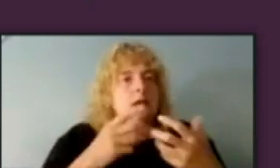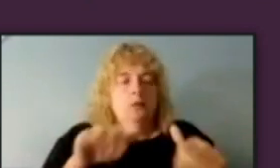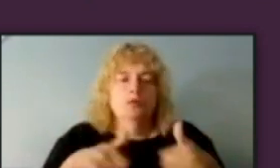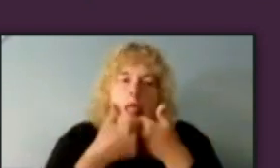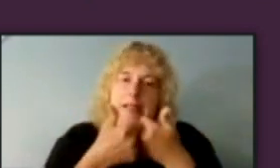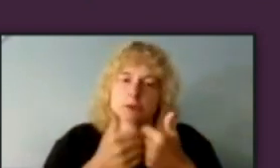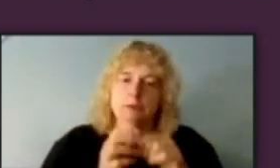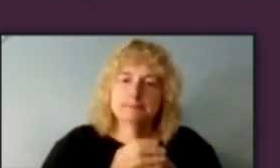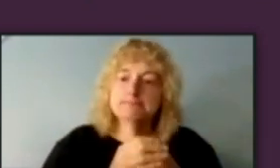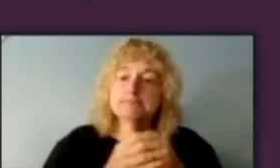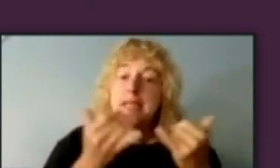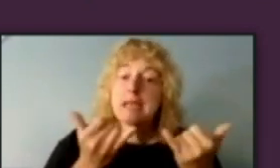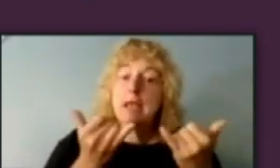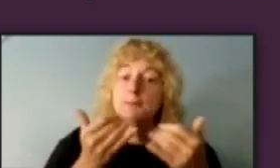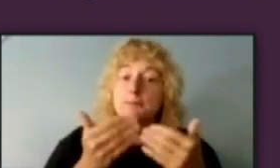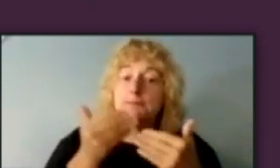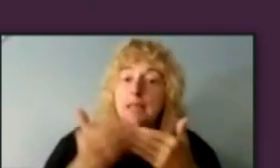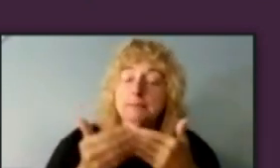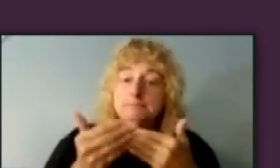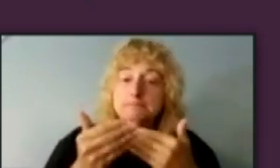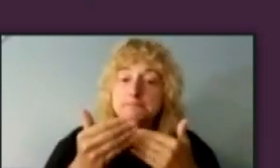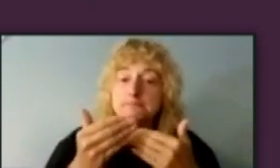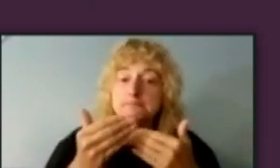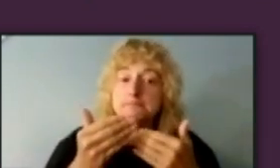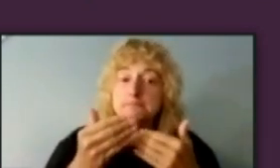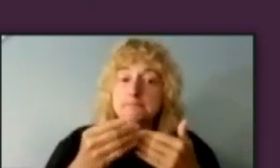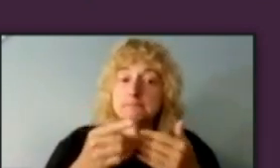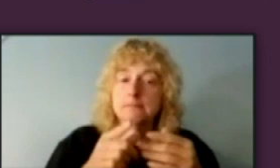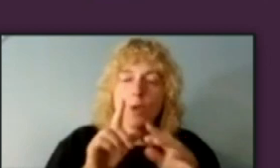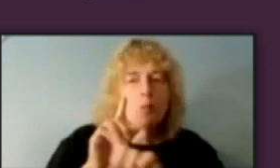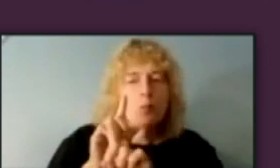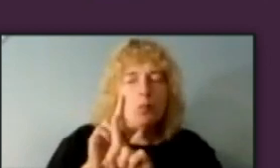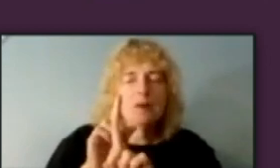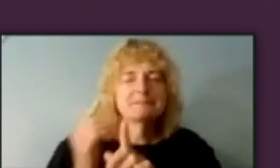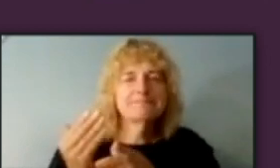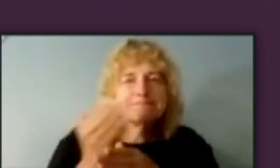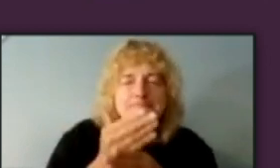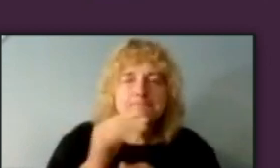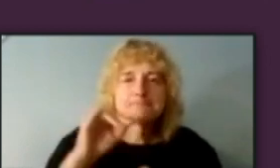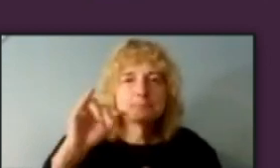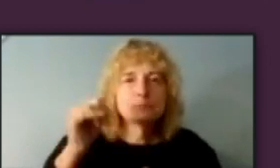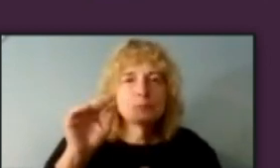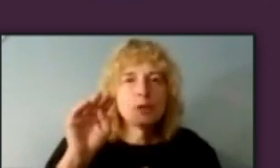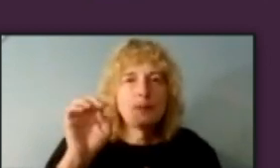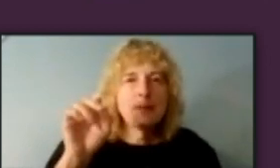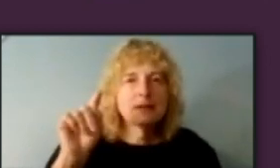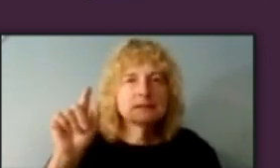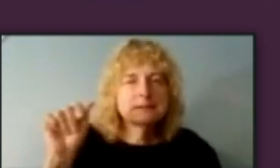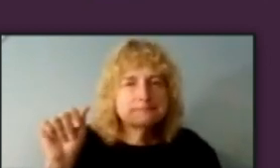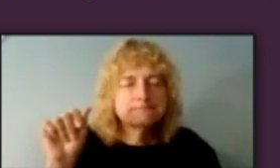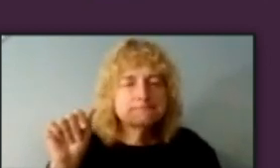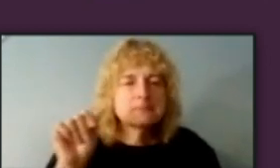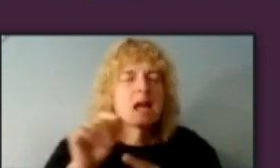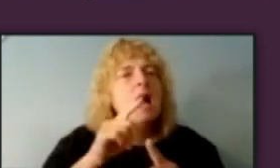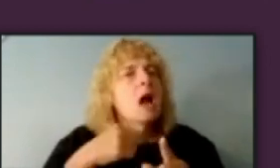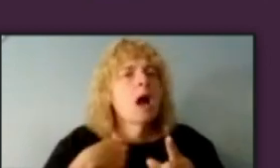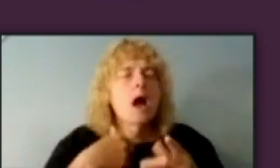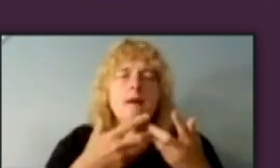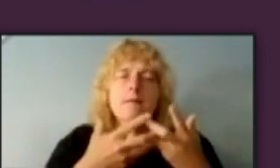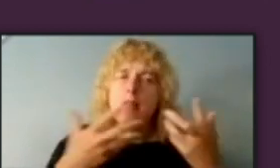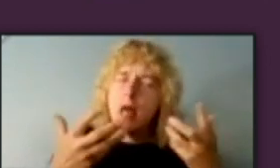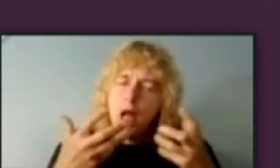So, yeah. Excuse me, just a minute. This is so intriguing. I actually have a whole host of